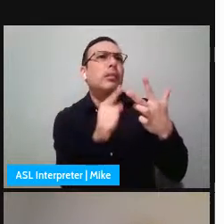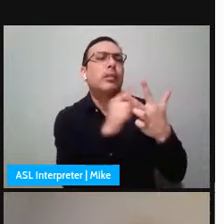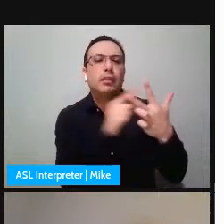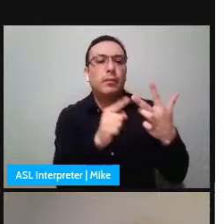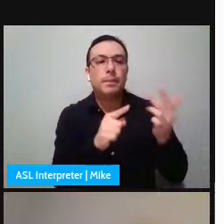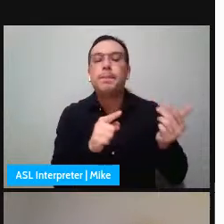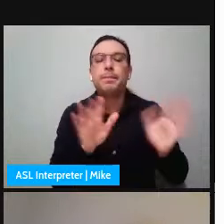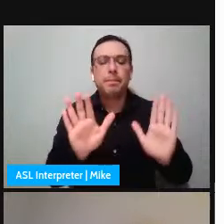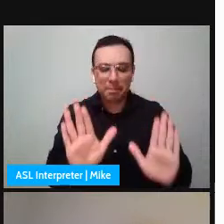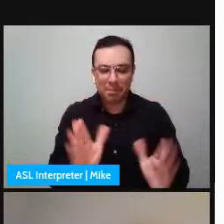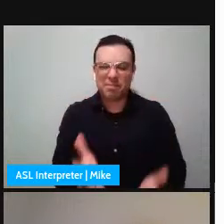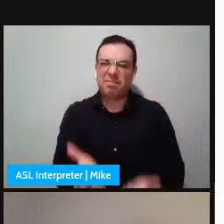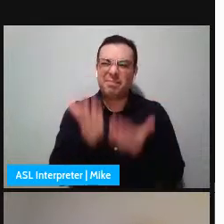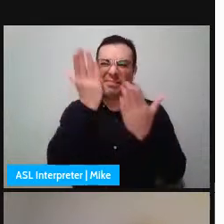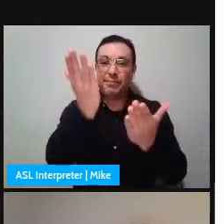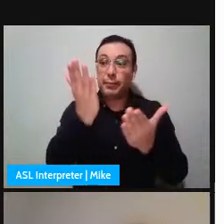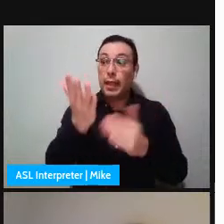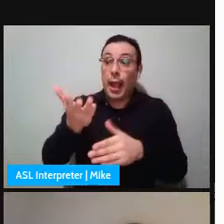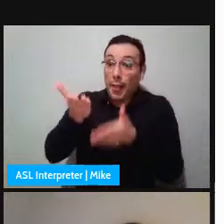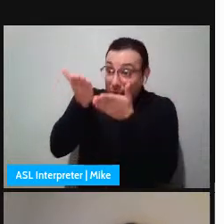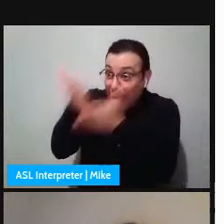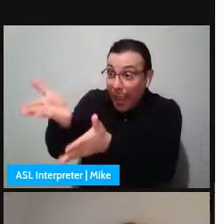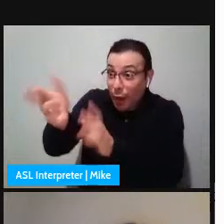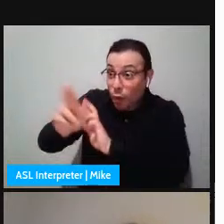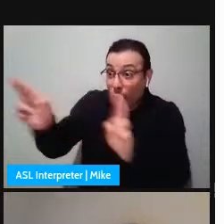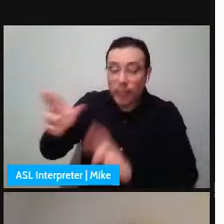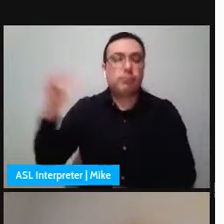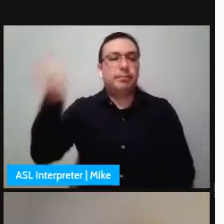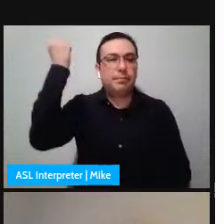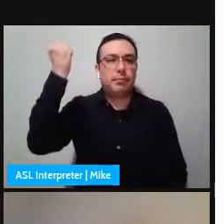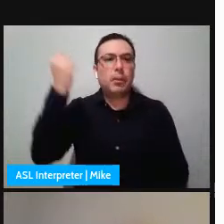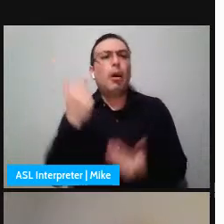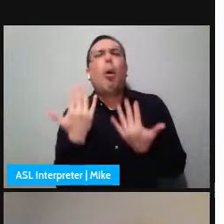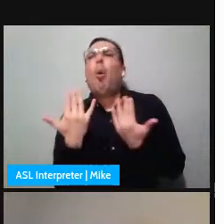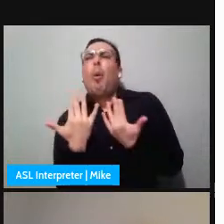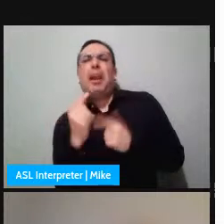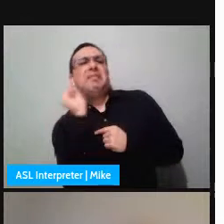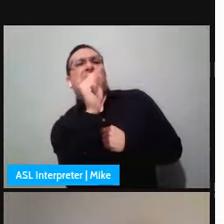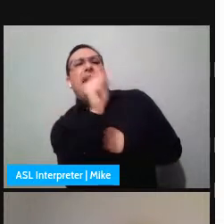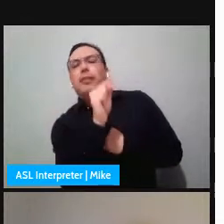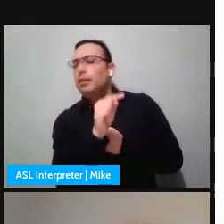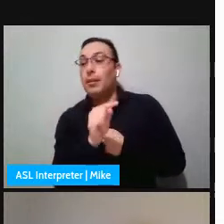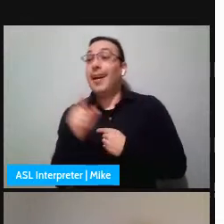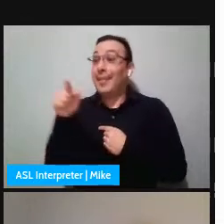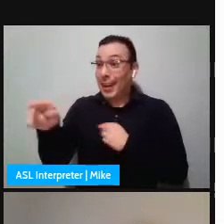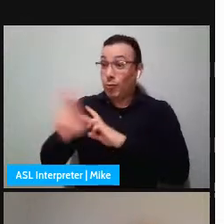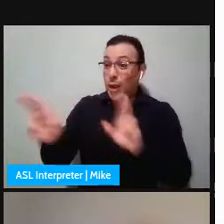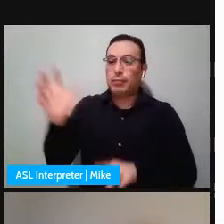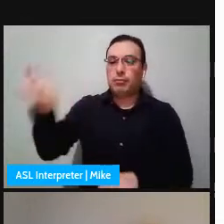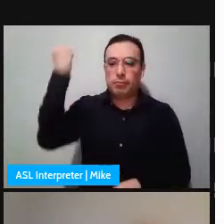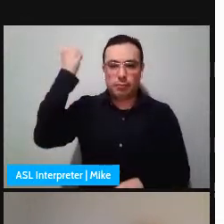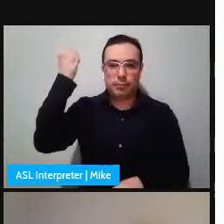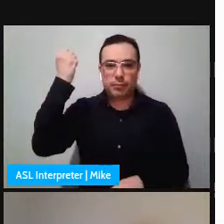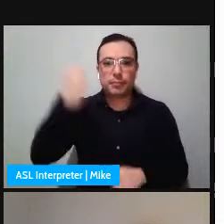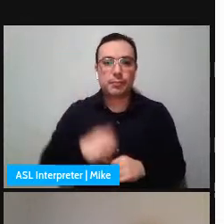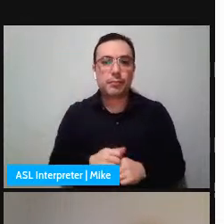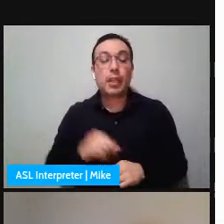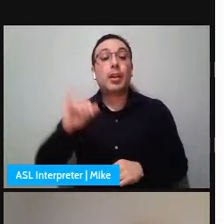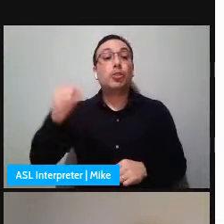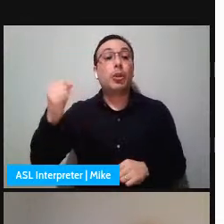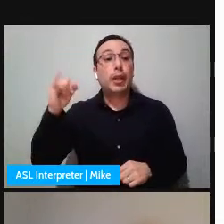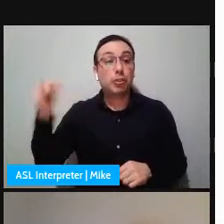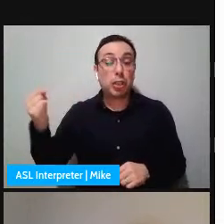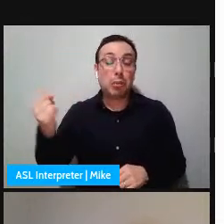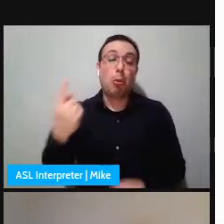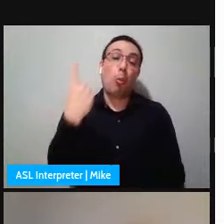that is available to you. One of the other benefits of Johnson & Johnson, particularly from a public health perspective, is that it's just one dose.